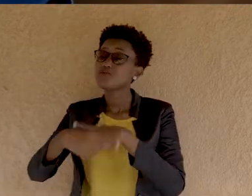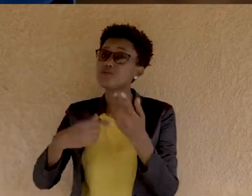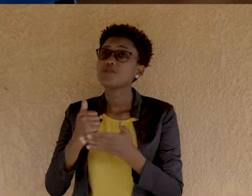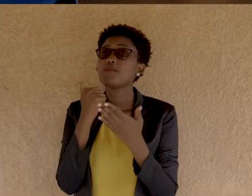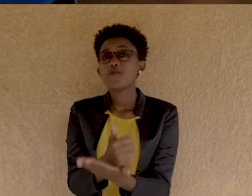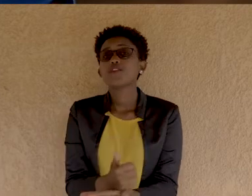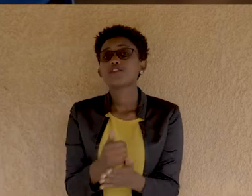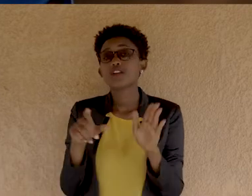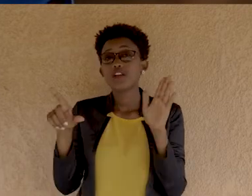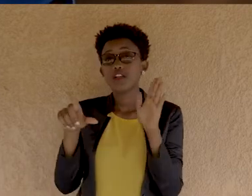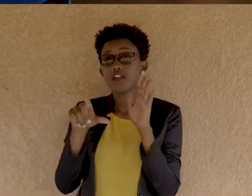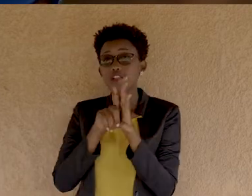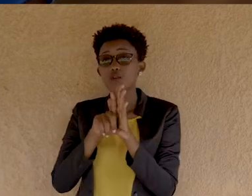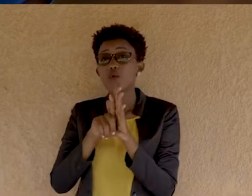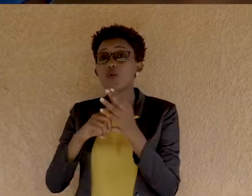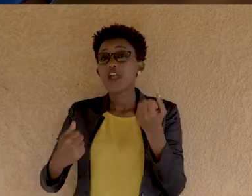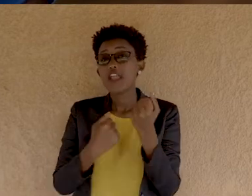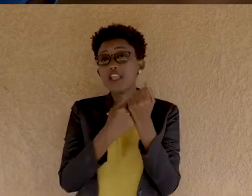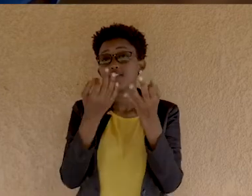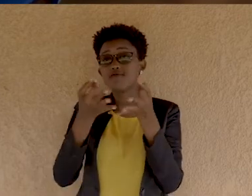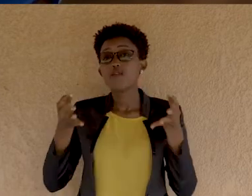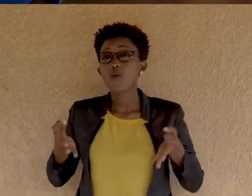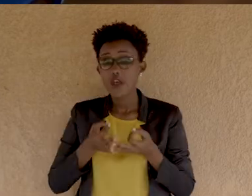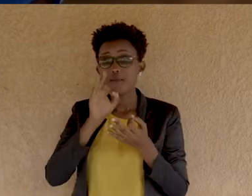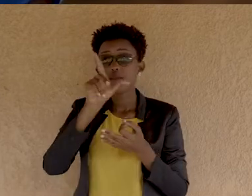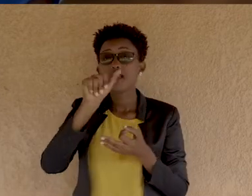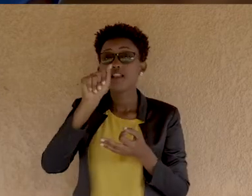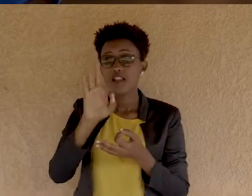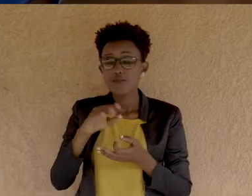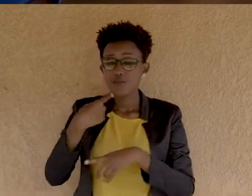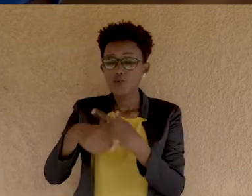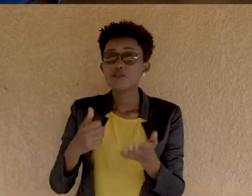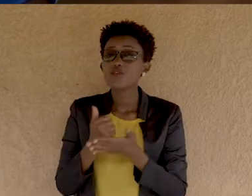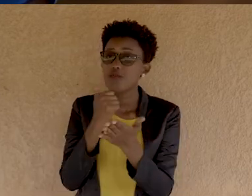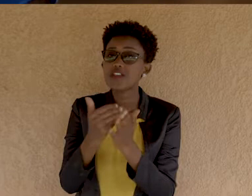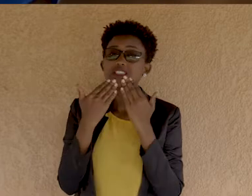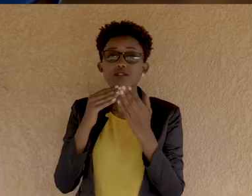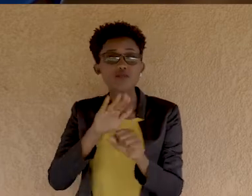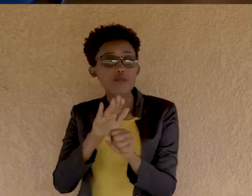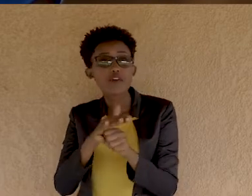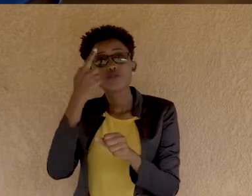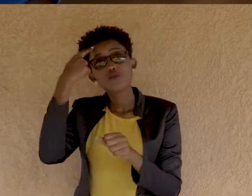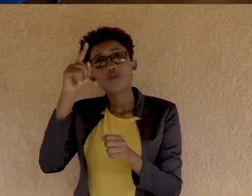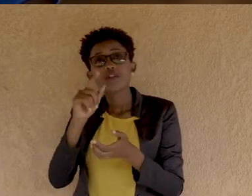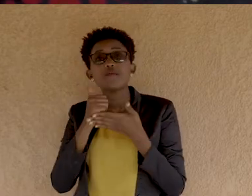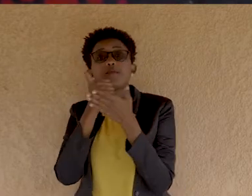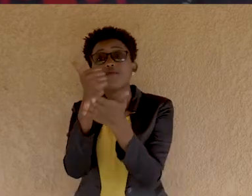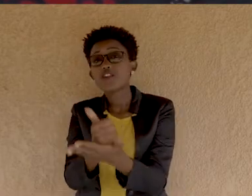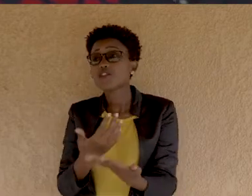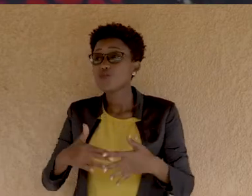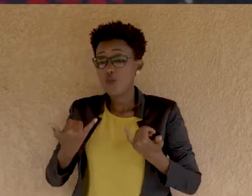him. I had asked God to be merciful to me and see that he's released. So thank you for helping him. Even though I didn't get